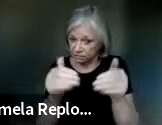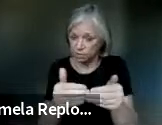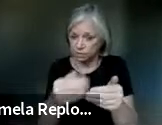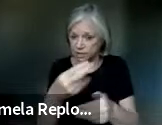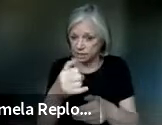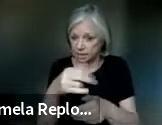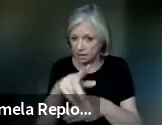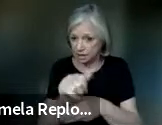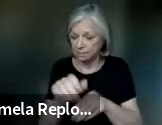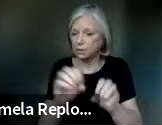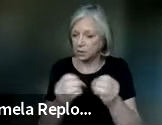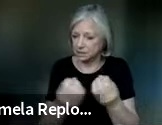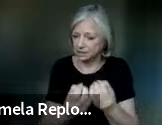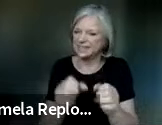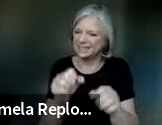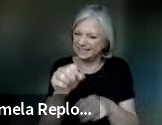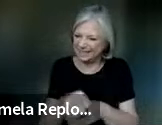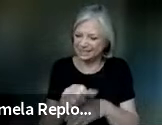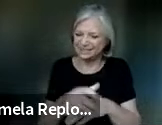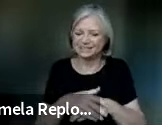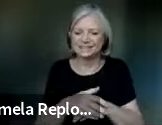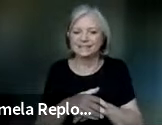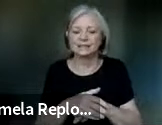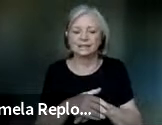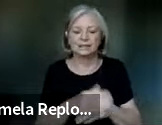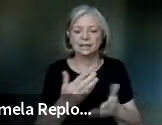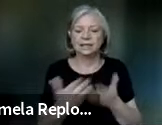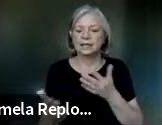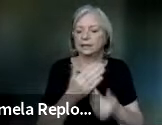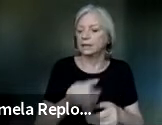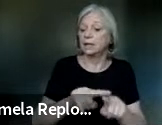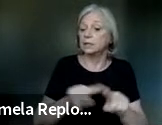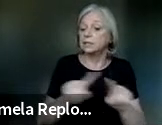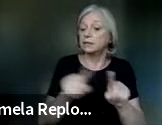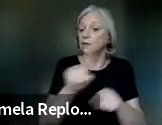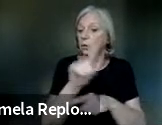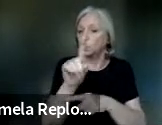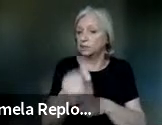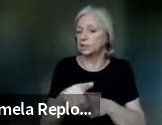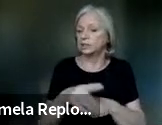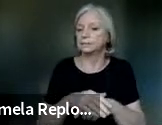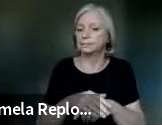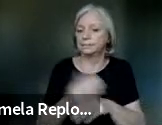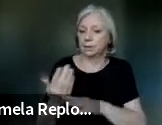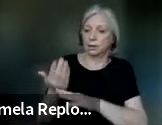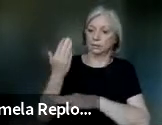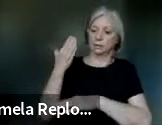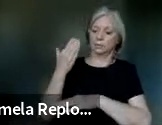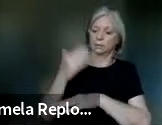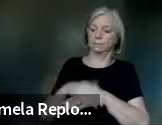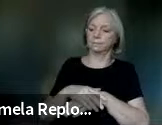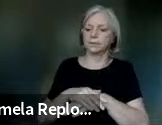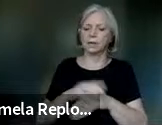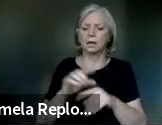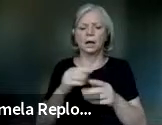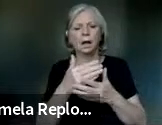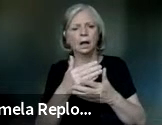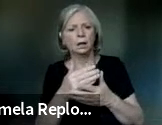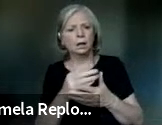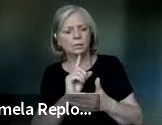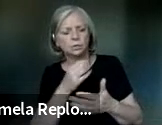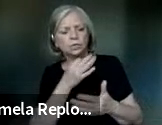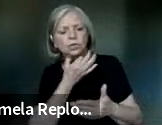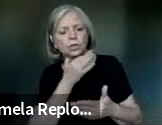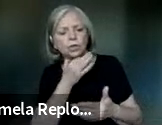Great. Here's a bit of a different question that came up a little earlier. We didn't have a chance to get to it before. Are there some kind of standard measurements we are required to follow